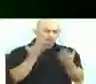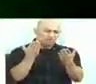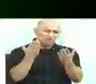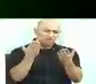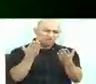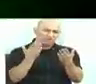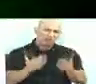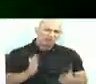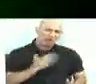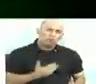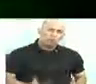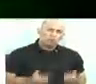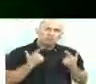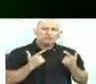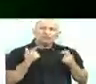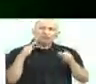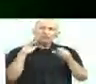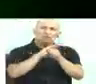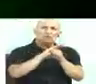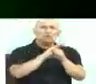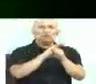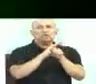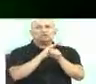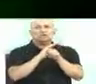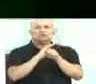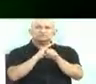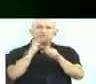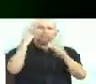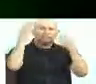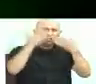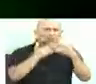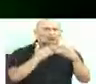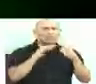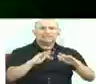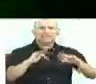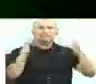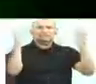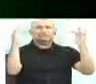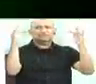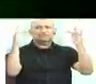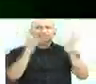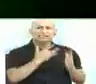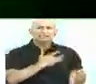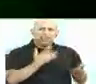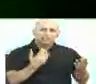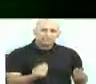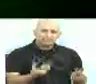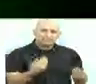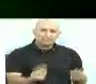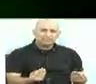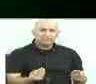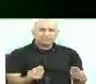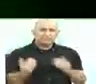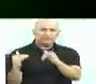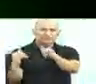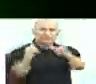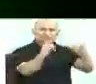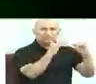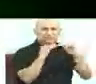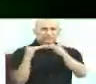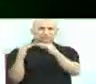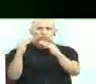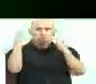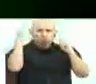our lives, full as they are of shadow and light, of kindness and indifference,